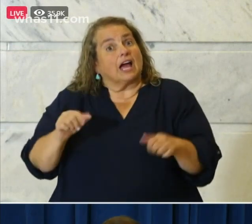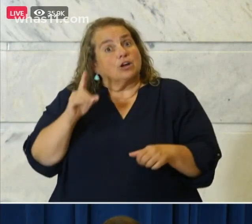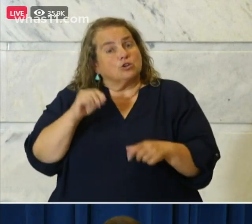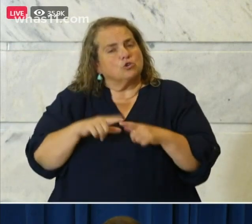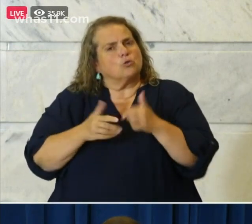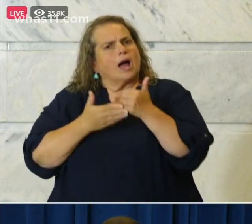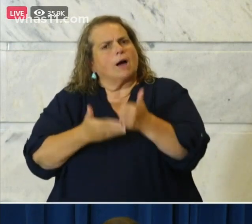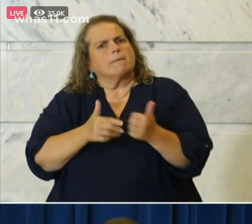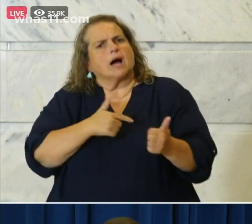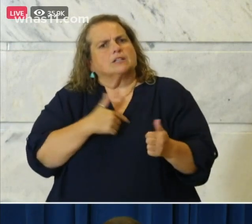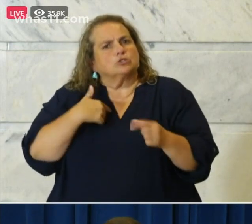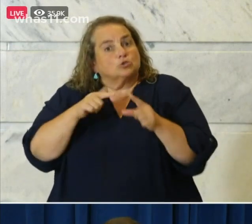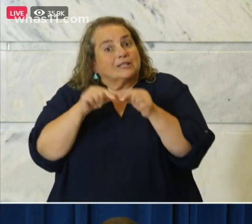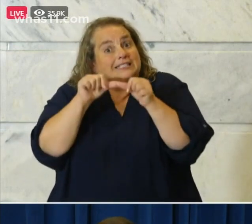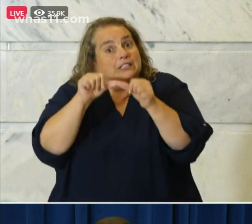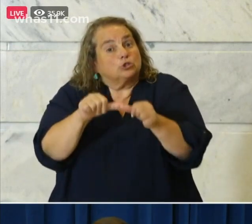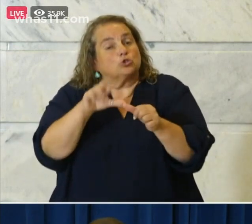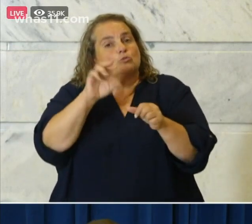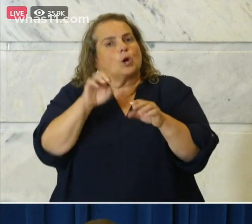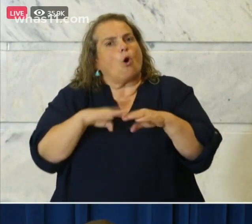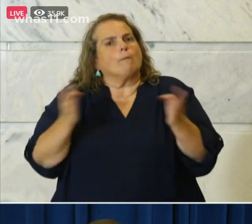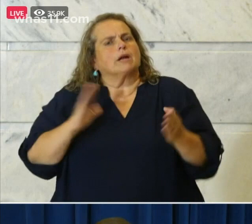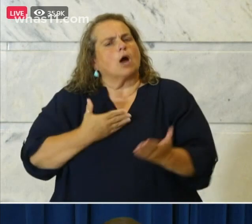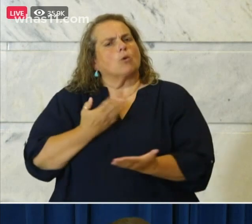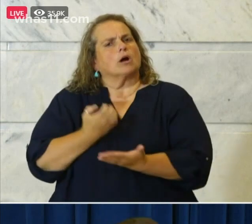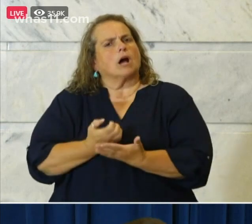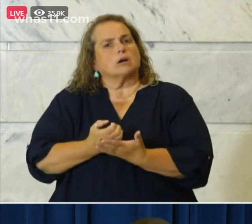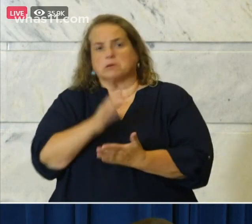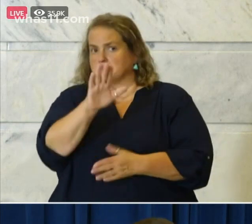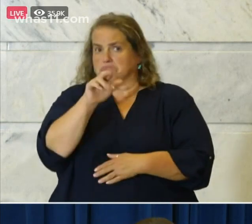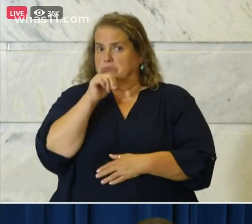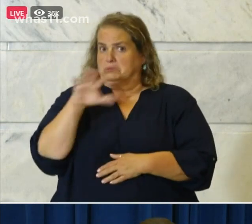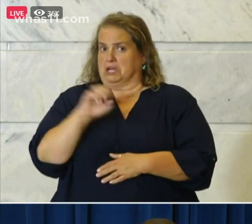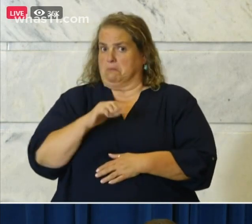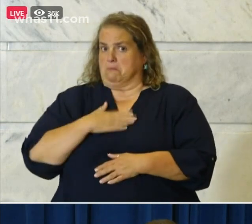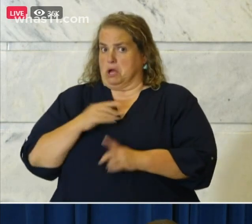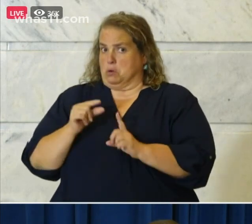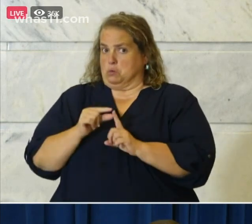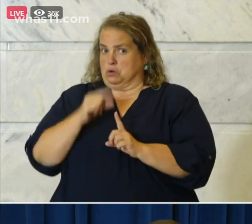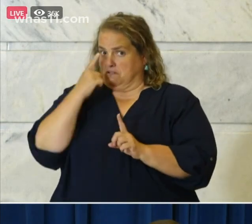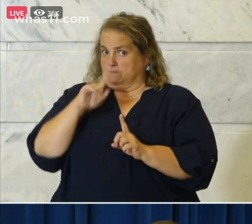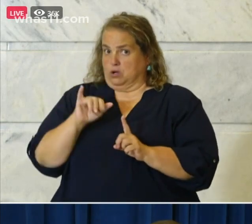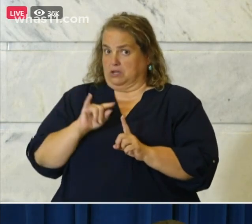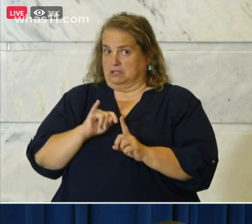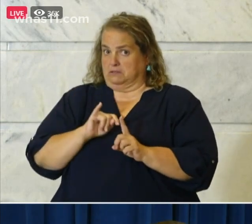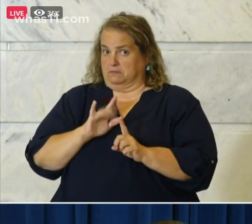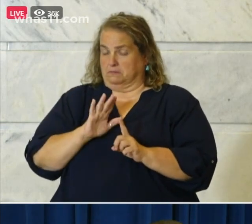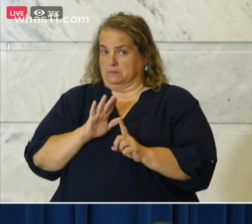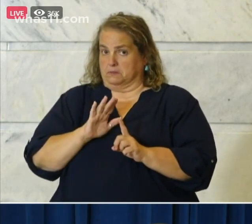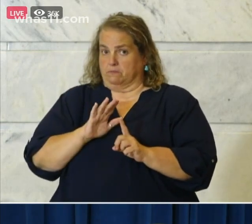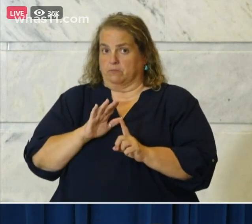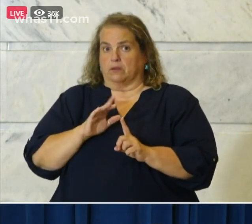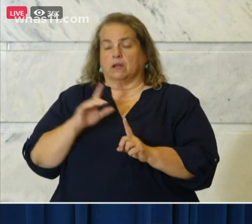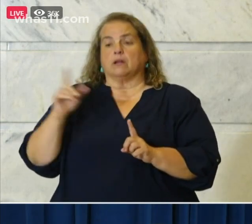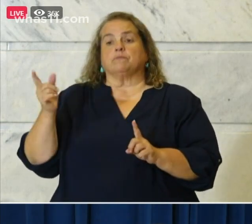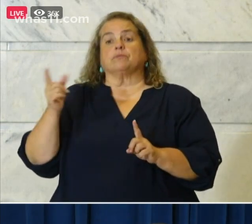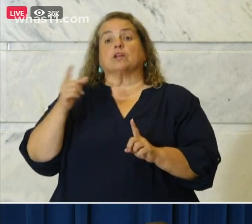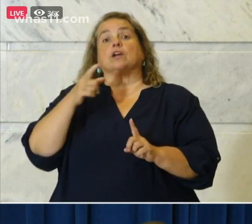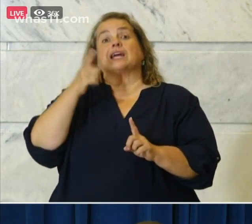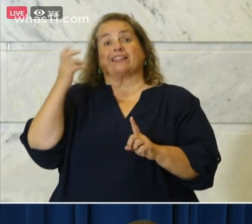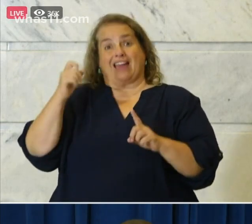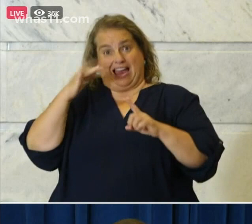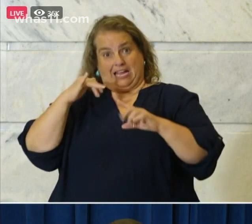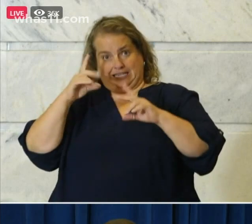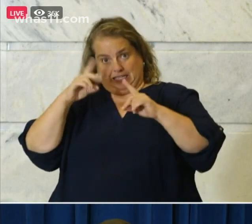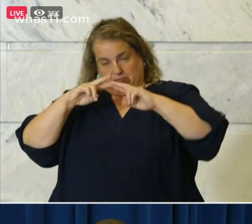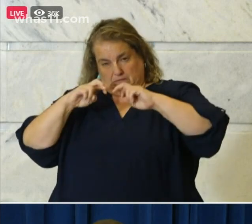to continue to reopen our economy. Don't take my word for it, take Goldman Sachs. Goldman crunched the numbers, and they